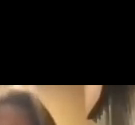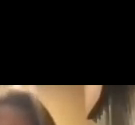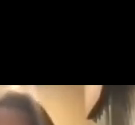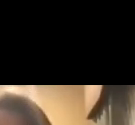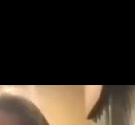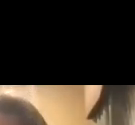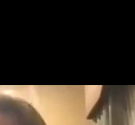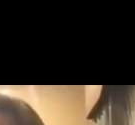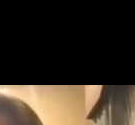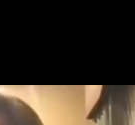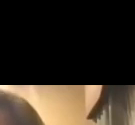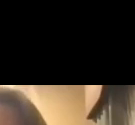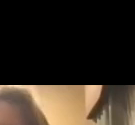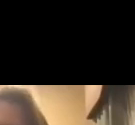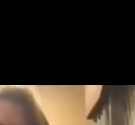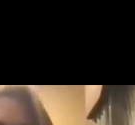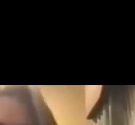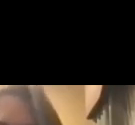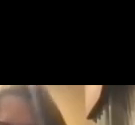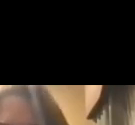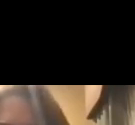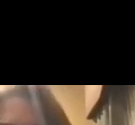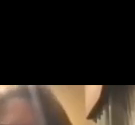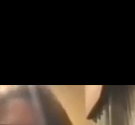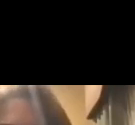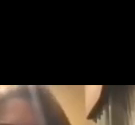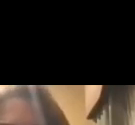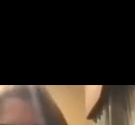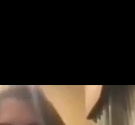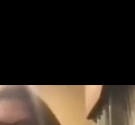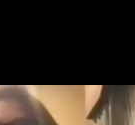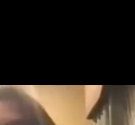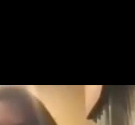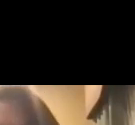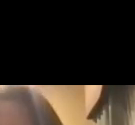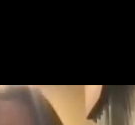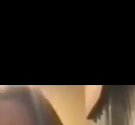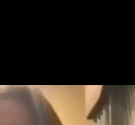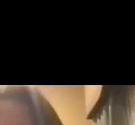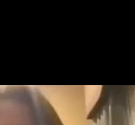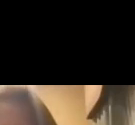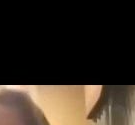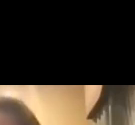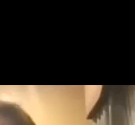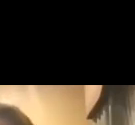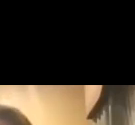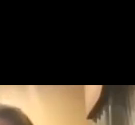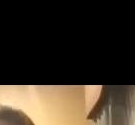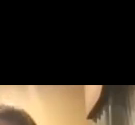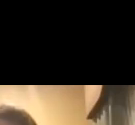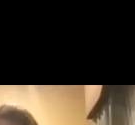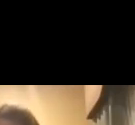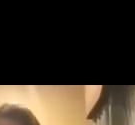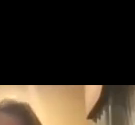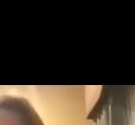and went diamond in 2 years. And we always hear those stories. But guys, there are tons of people out